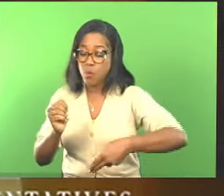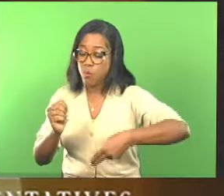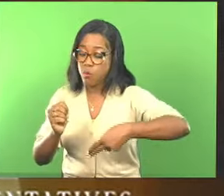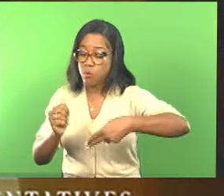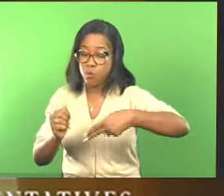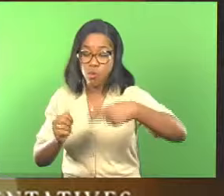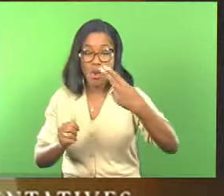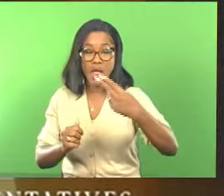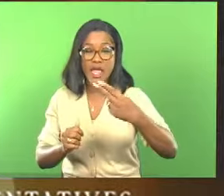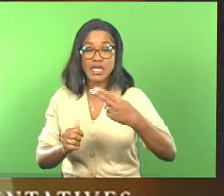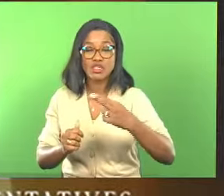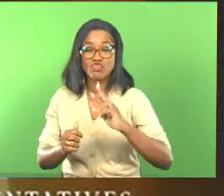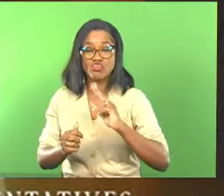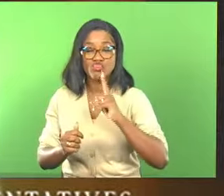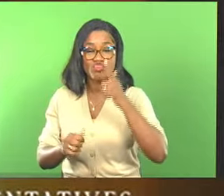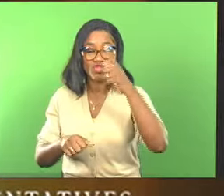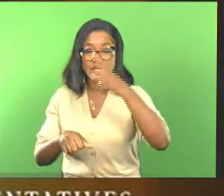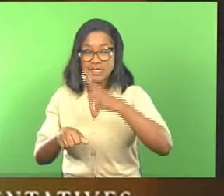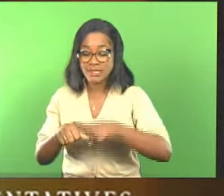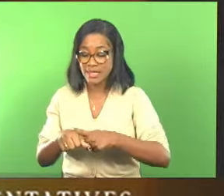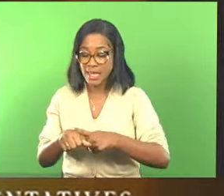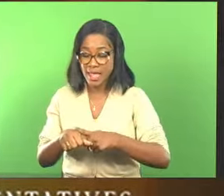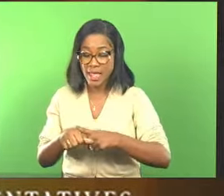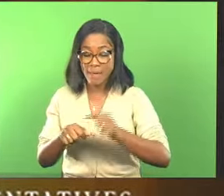of real-time digital payments in the world.